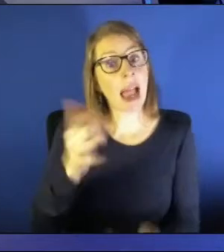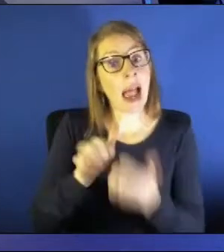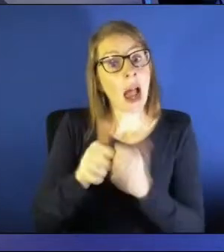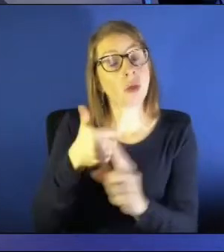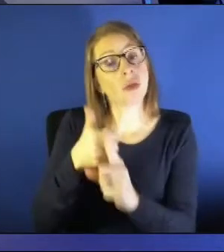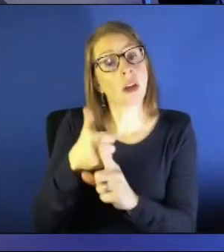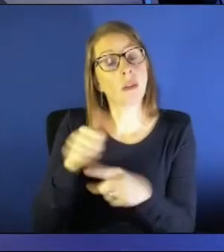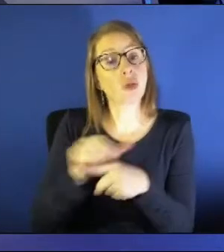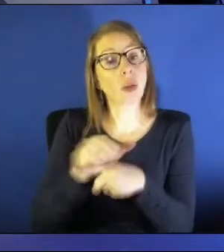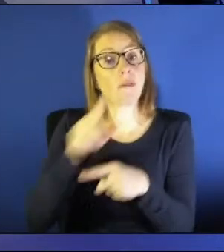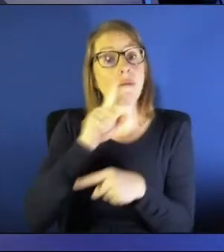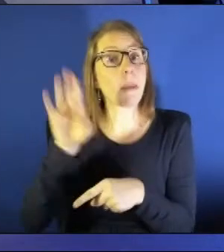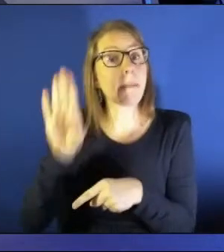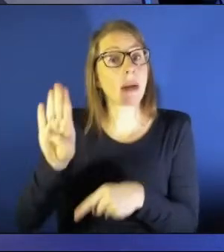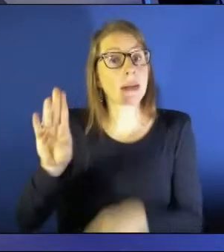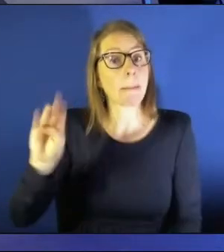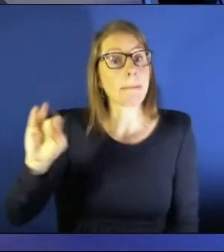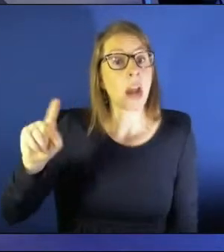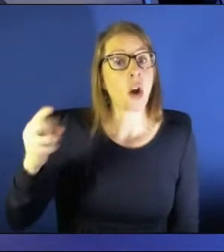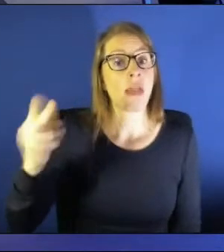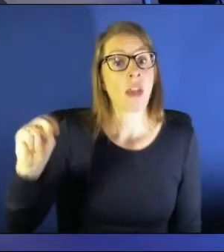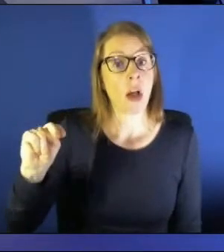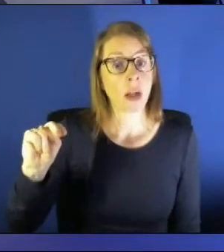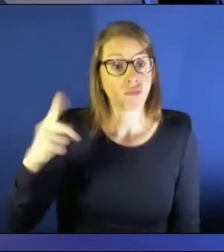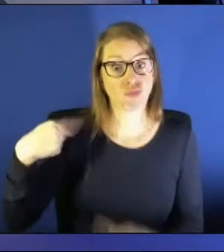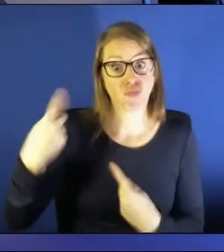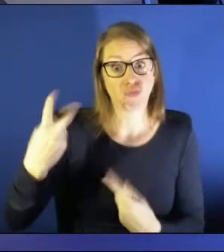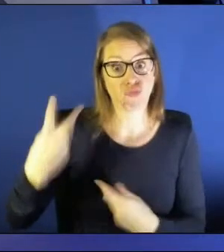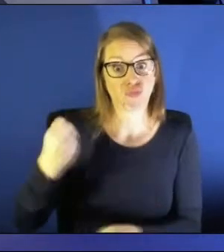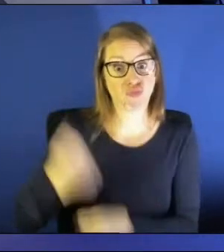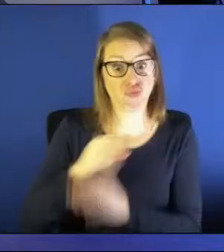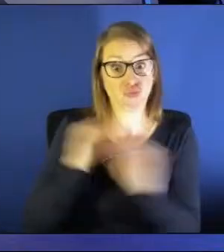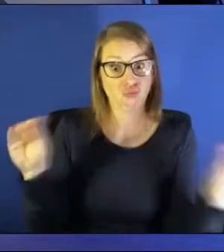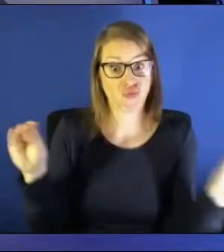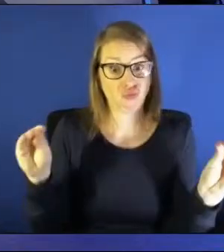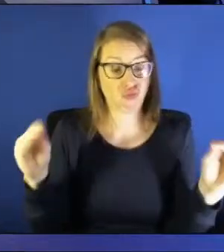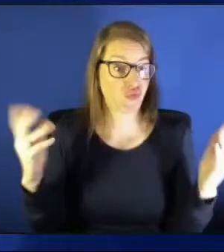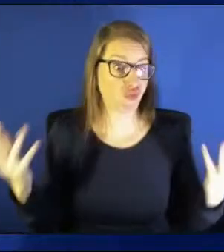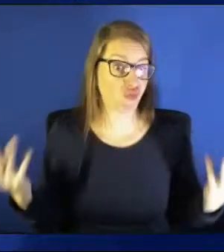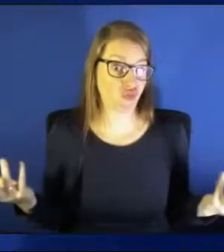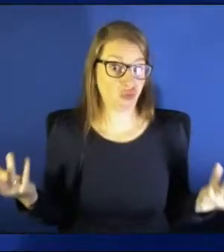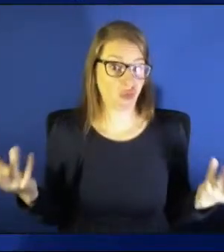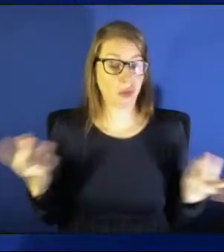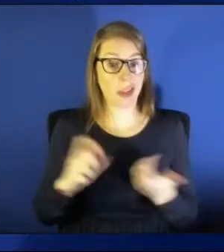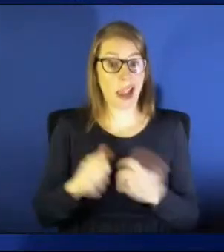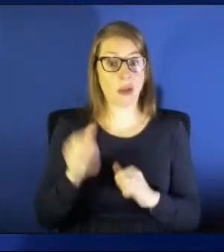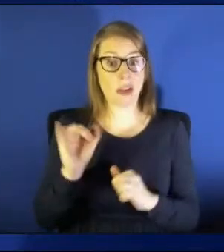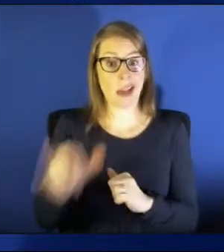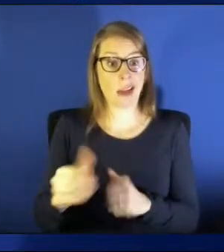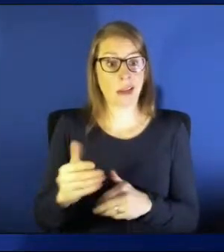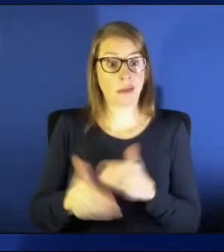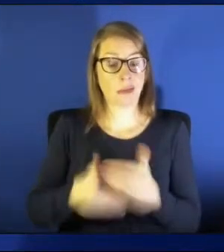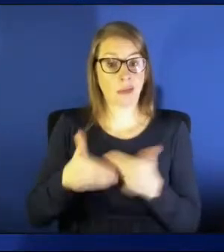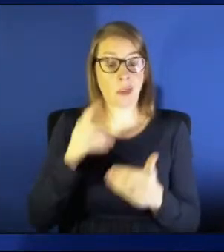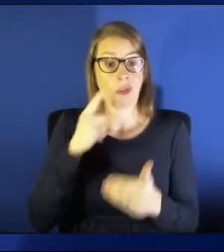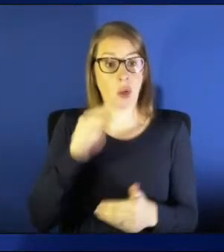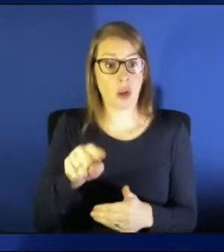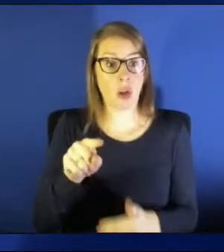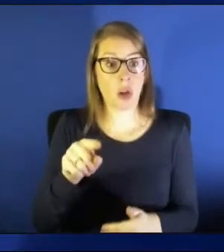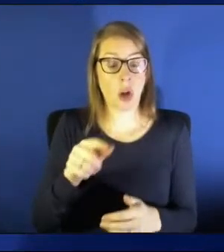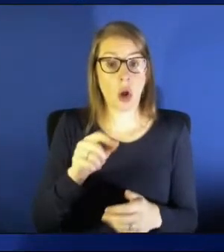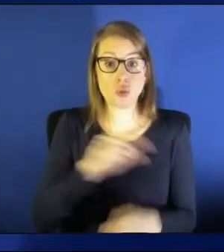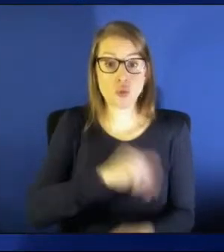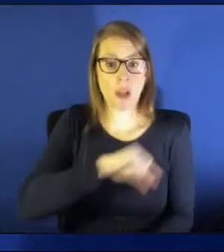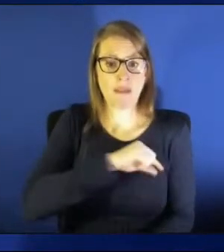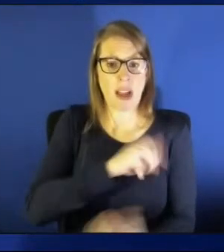especially since 2 years, haven't had one, haven't been competing as much? How is that going for you? I did a qualifying race in September, and then I've been